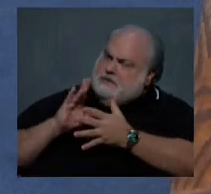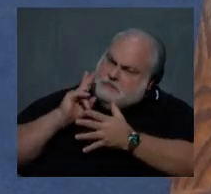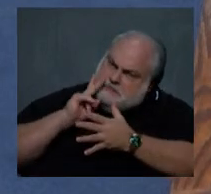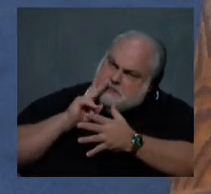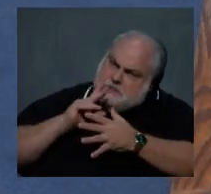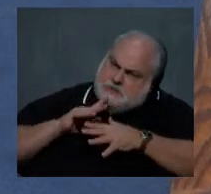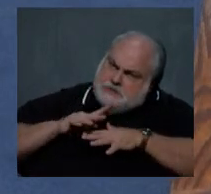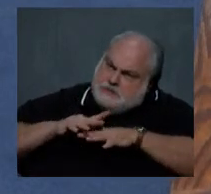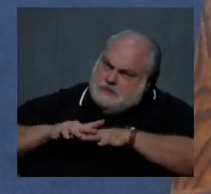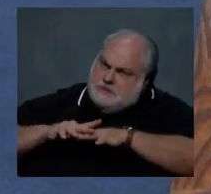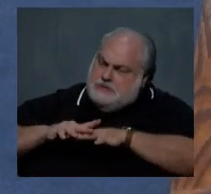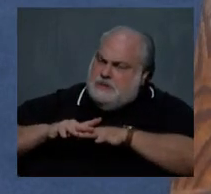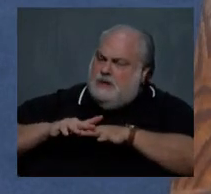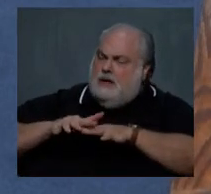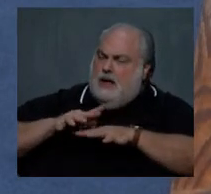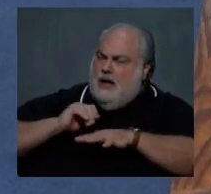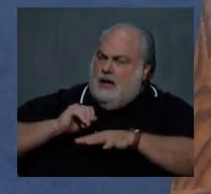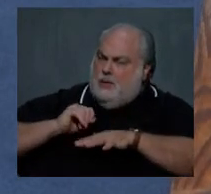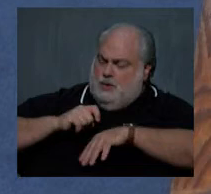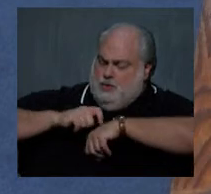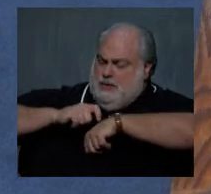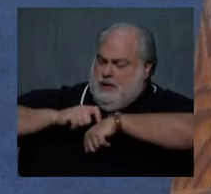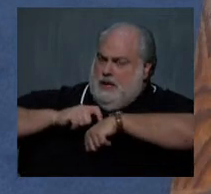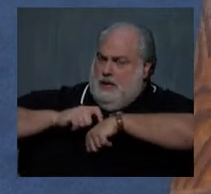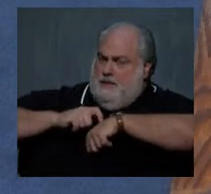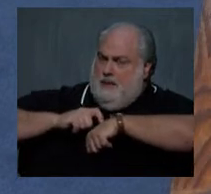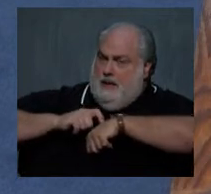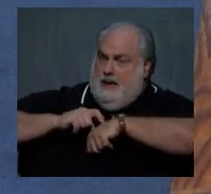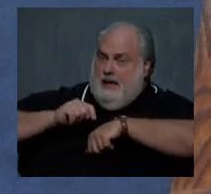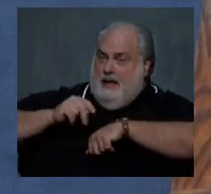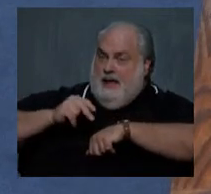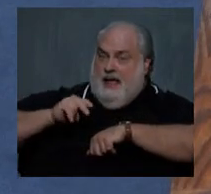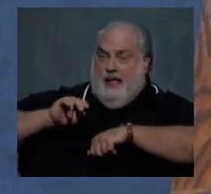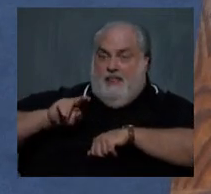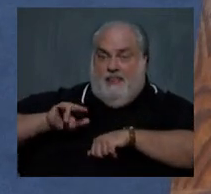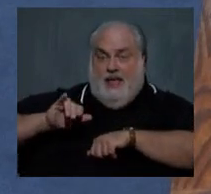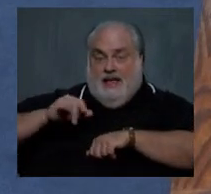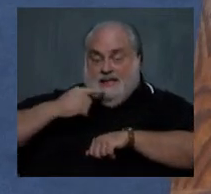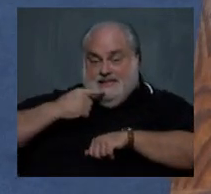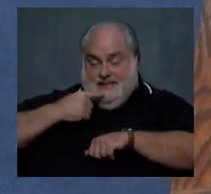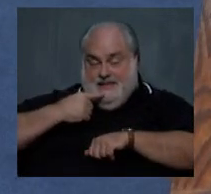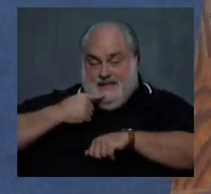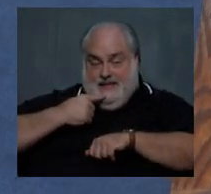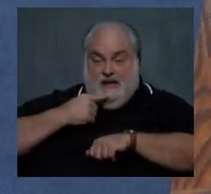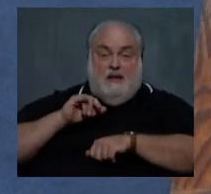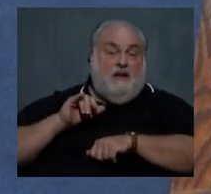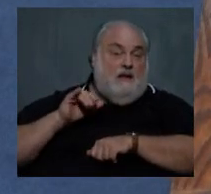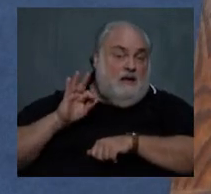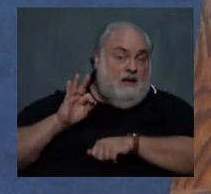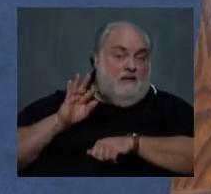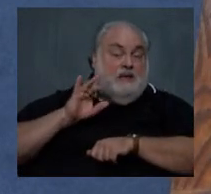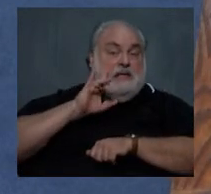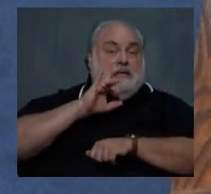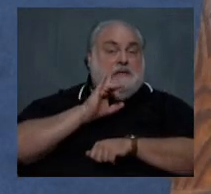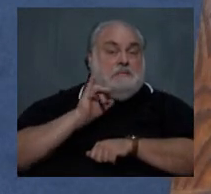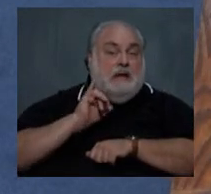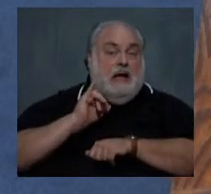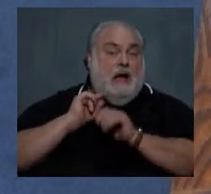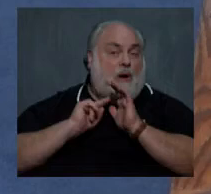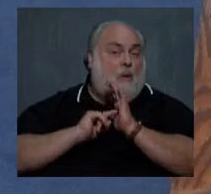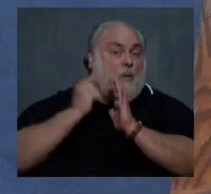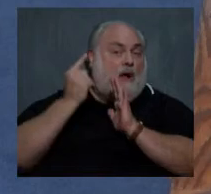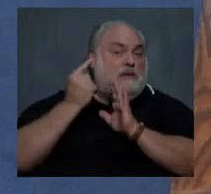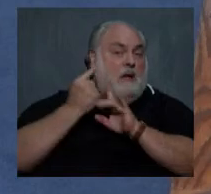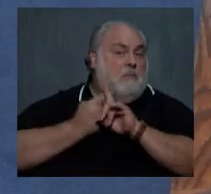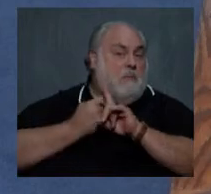in, and we noted that the times, and their statement was that if it was gonna be like a once a month